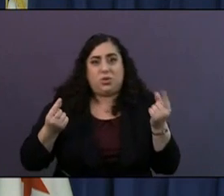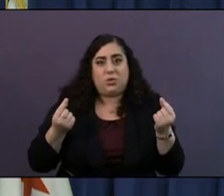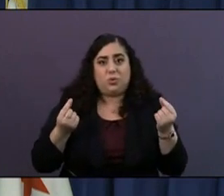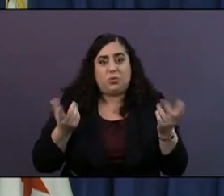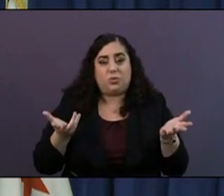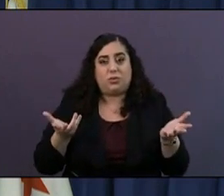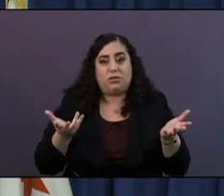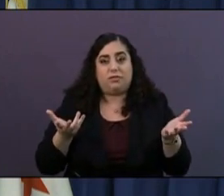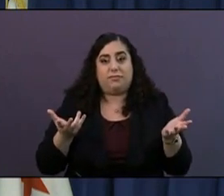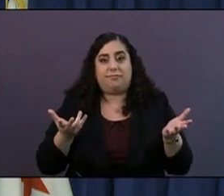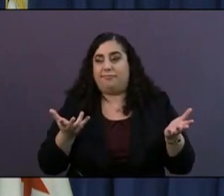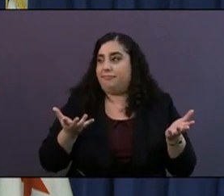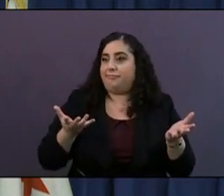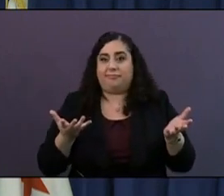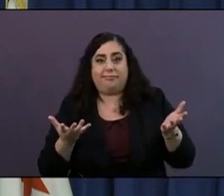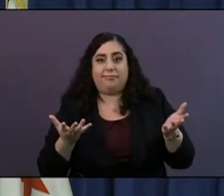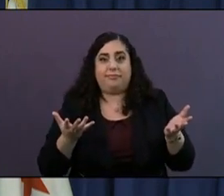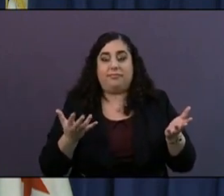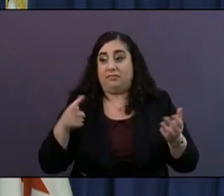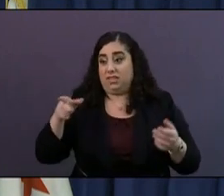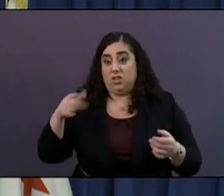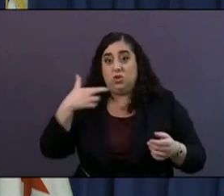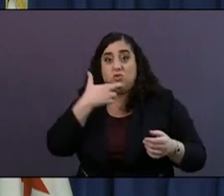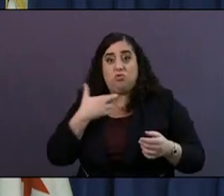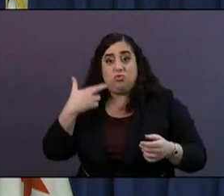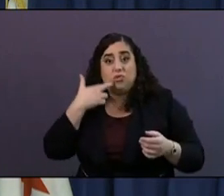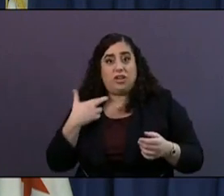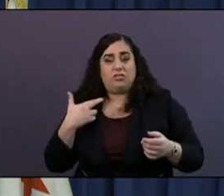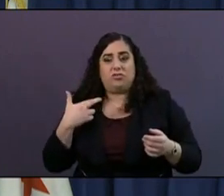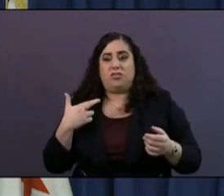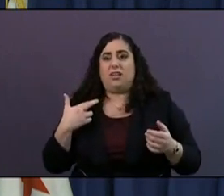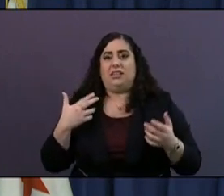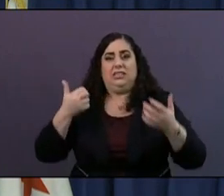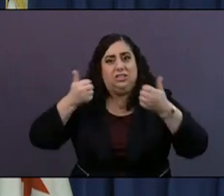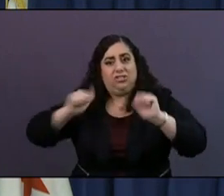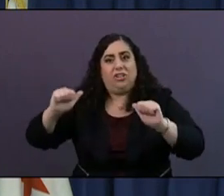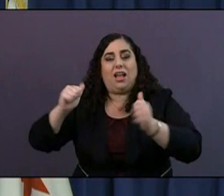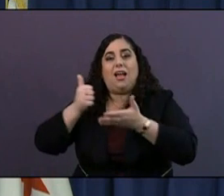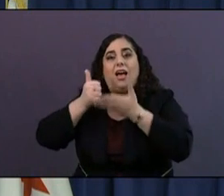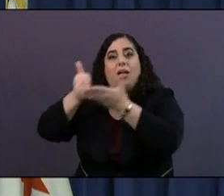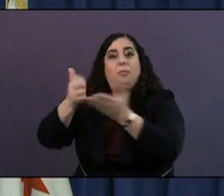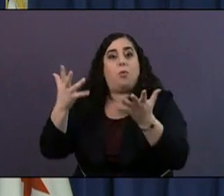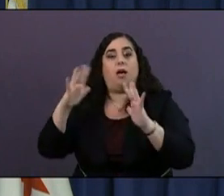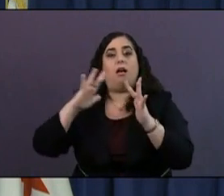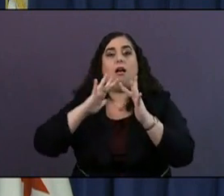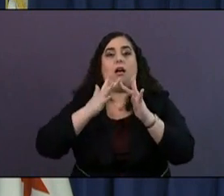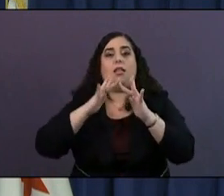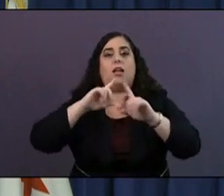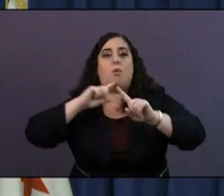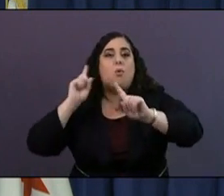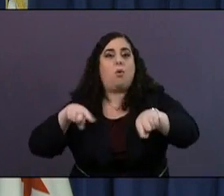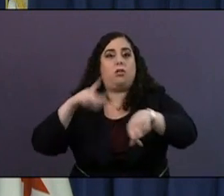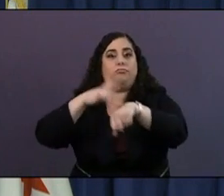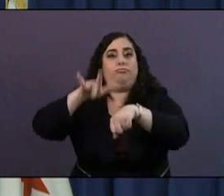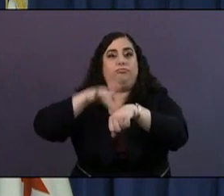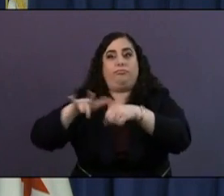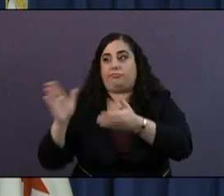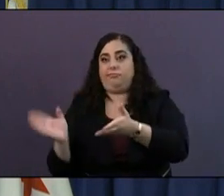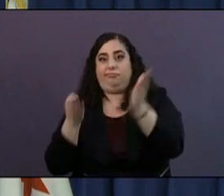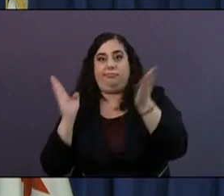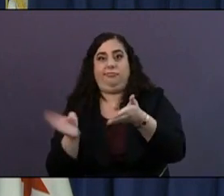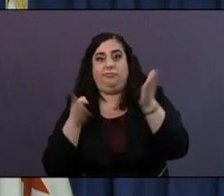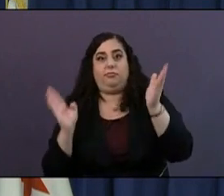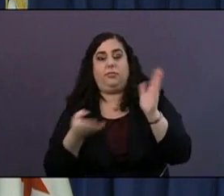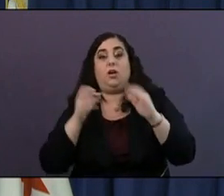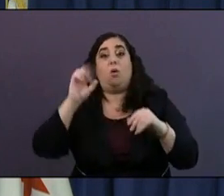like many restaurants, Common Stock has bolstered online ordering and delivery options for customers. They also